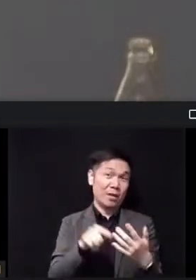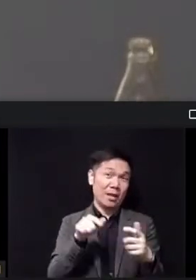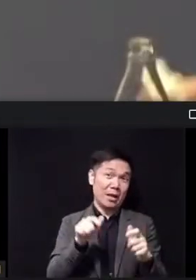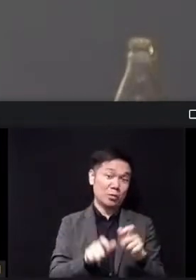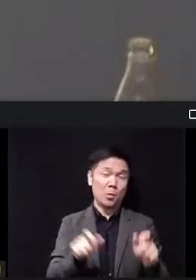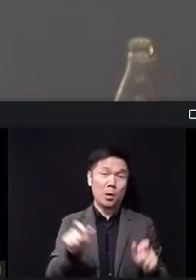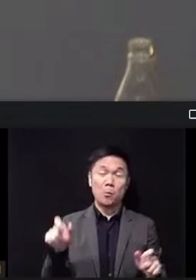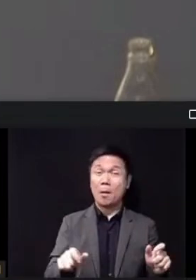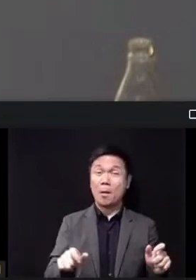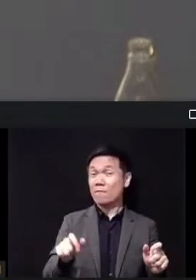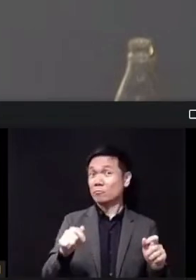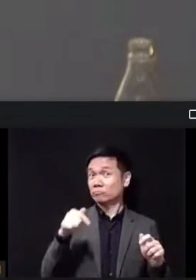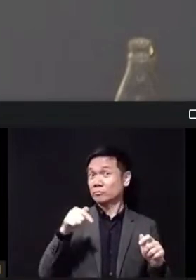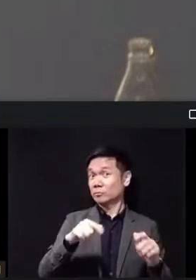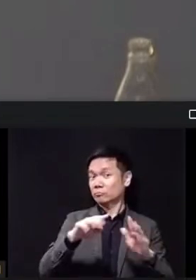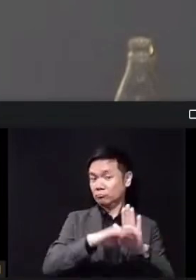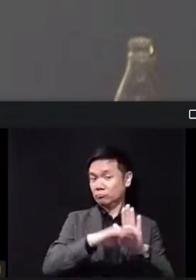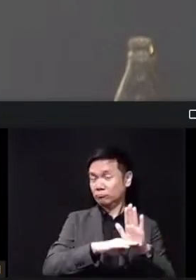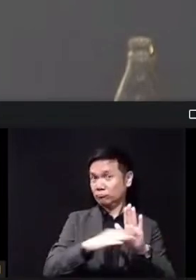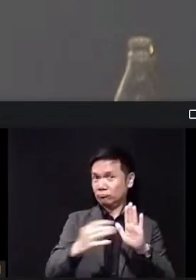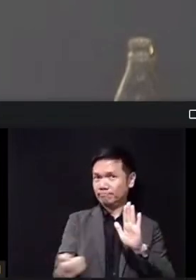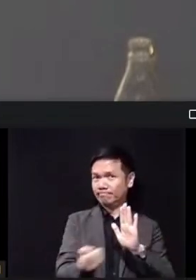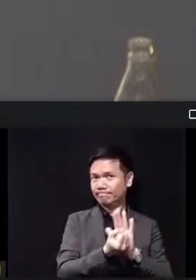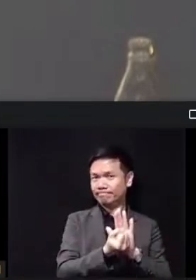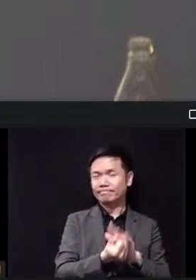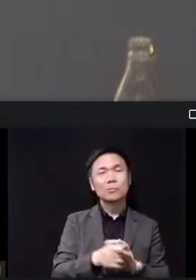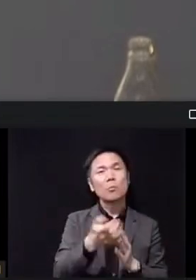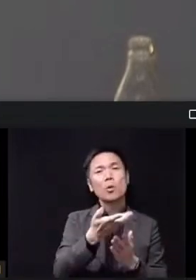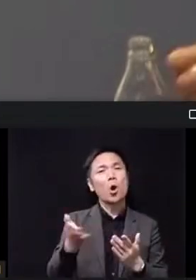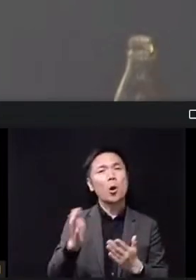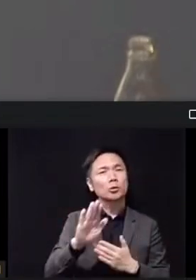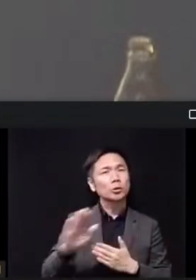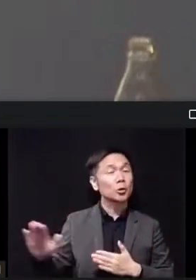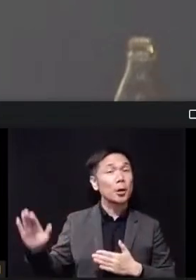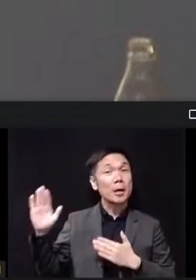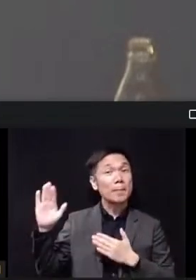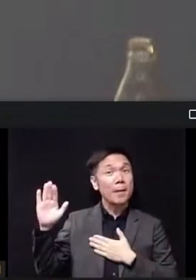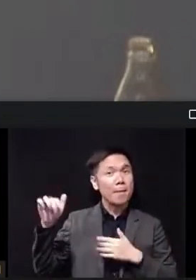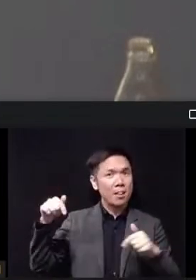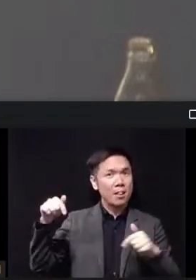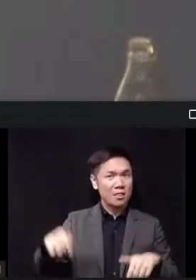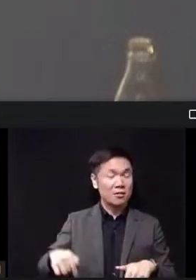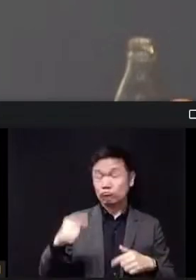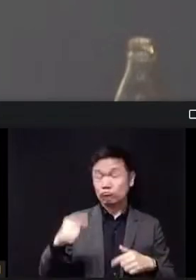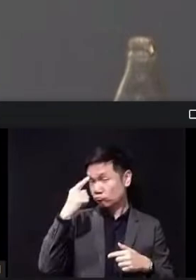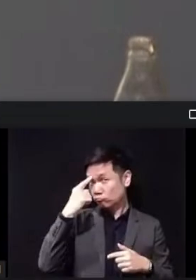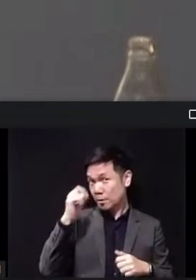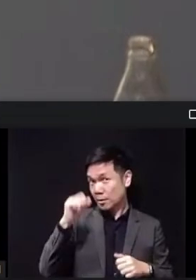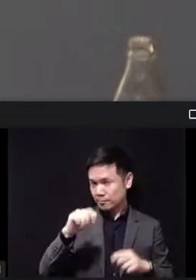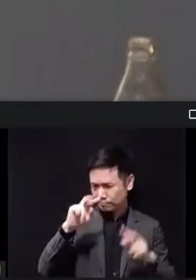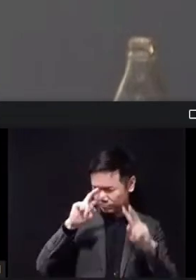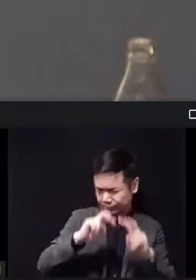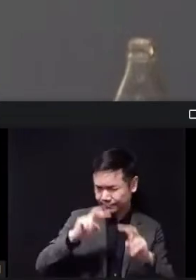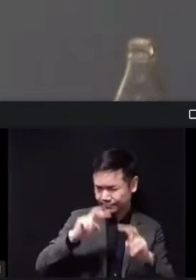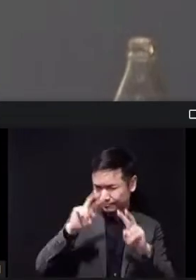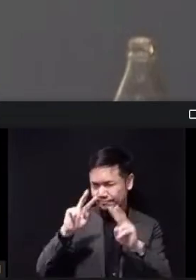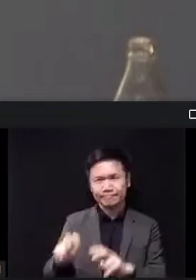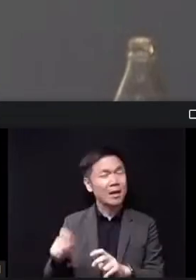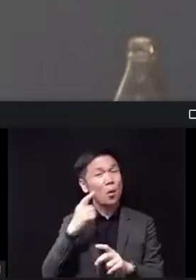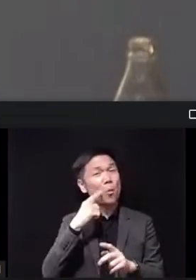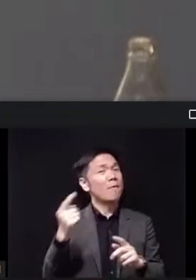and the development agenda. We are committed to invest in collecting, analyzing,